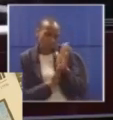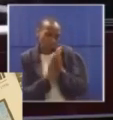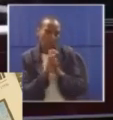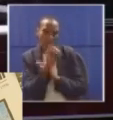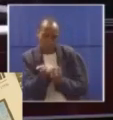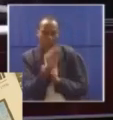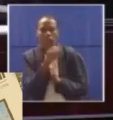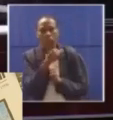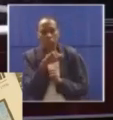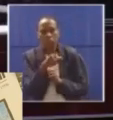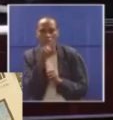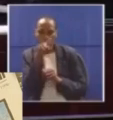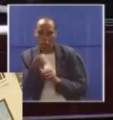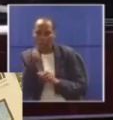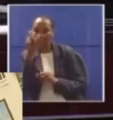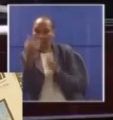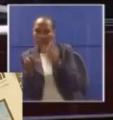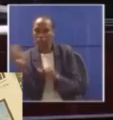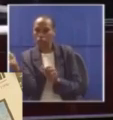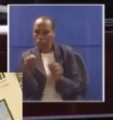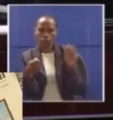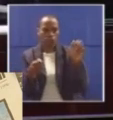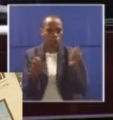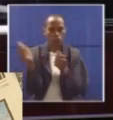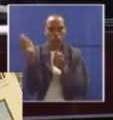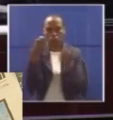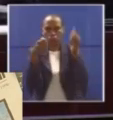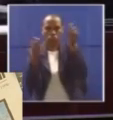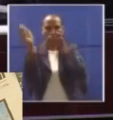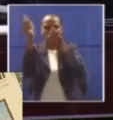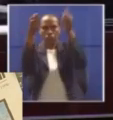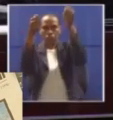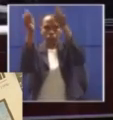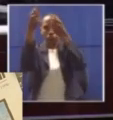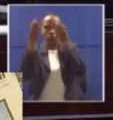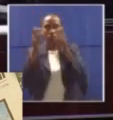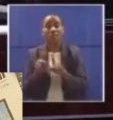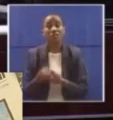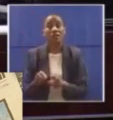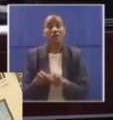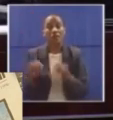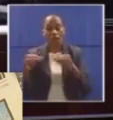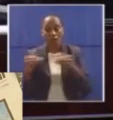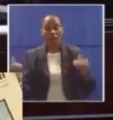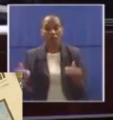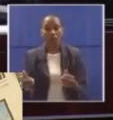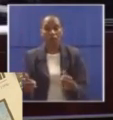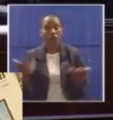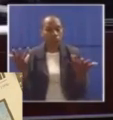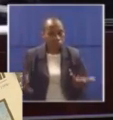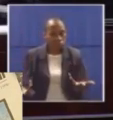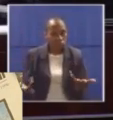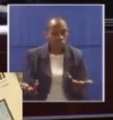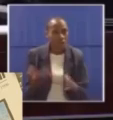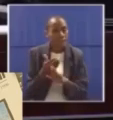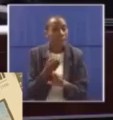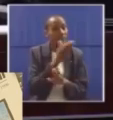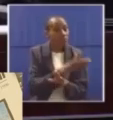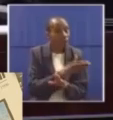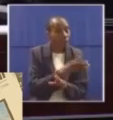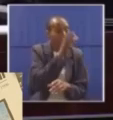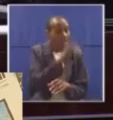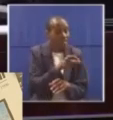The right people are being appointed to a number of positions that used to be held by people who were